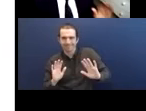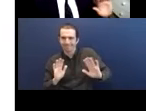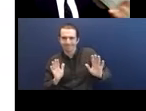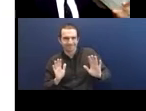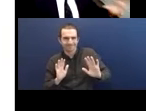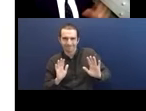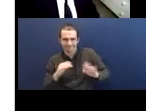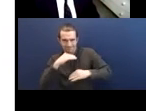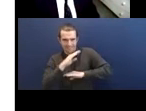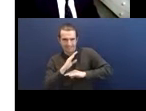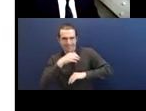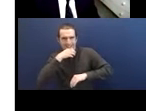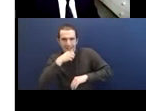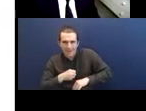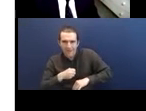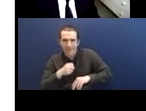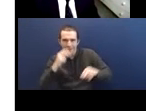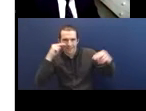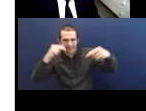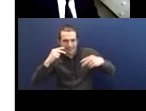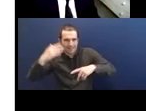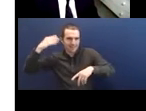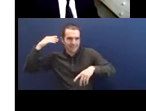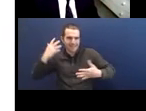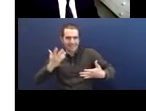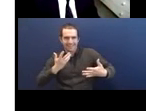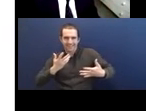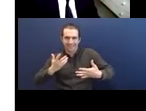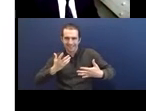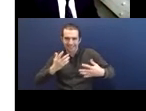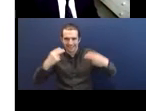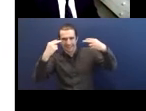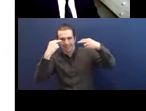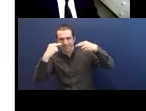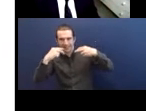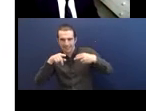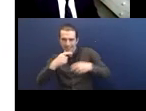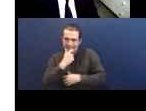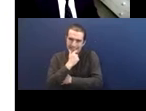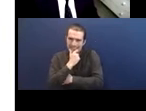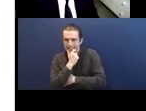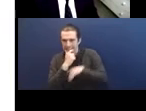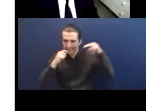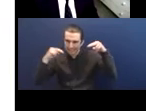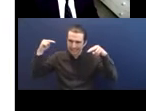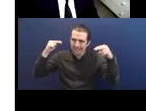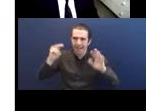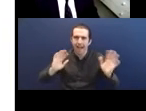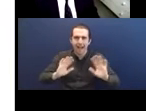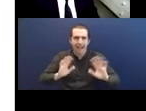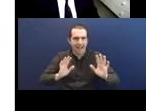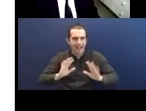training centers, sheltered workshops, benefit agencies, occupational therapists, speech therapists,